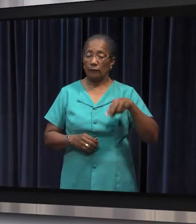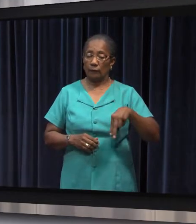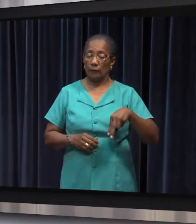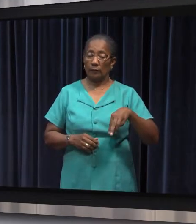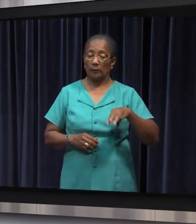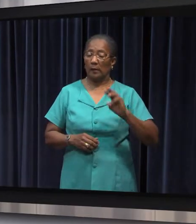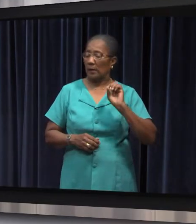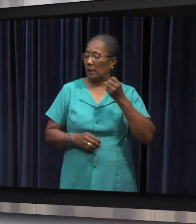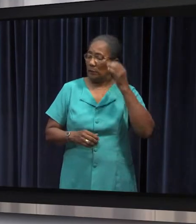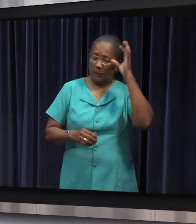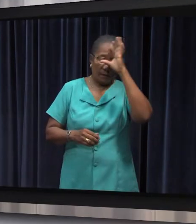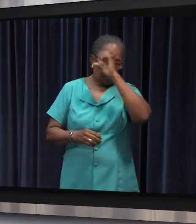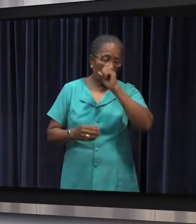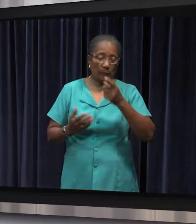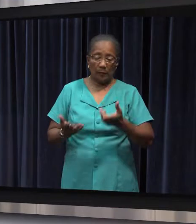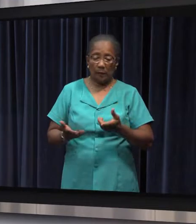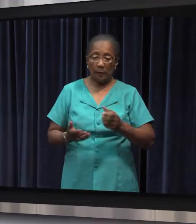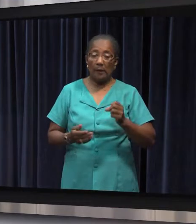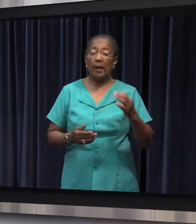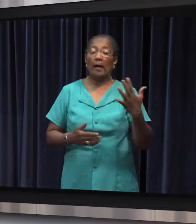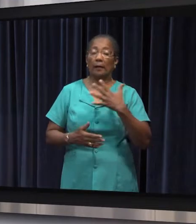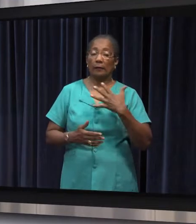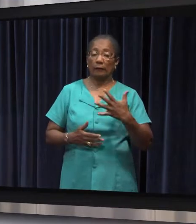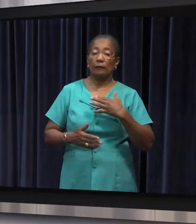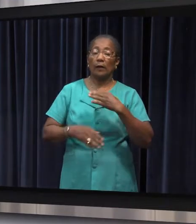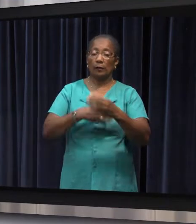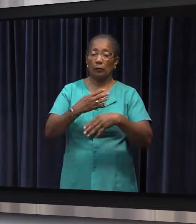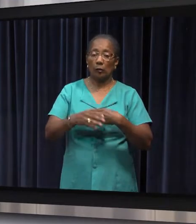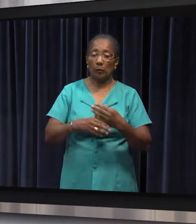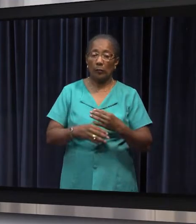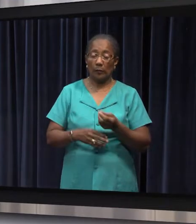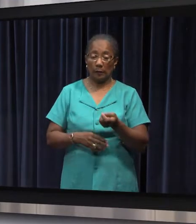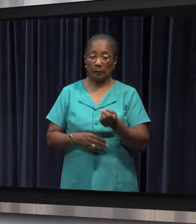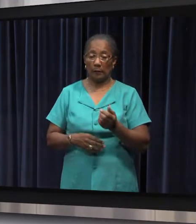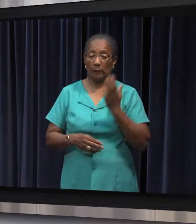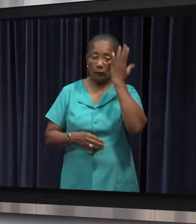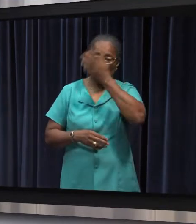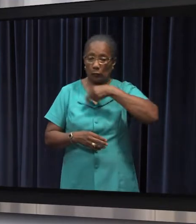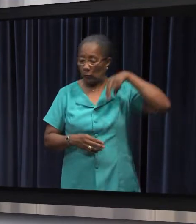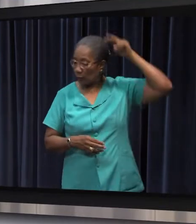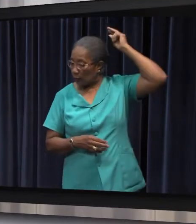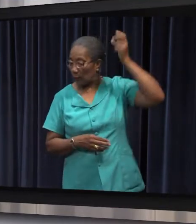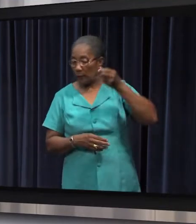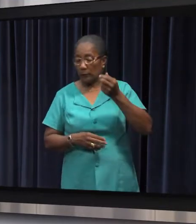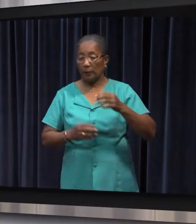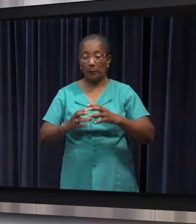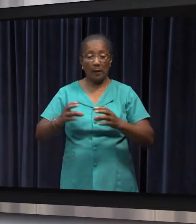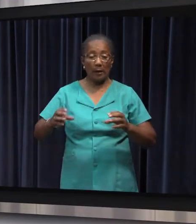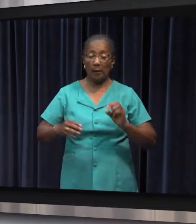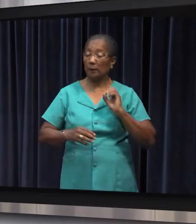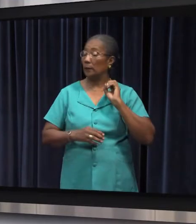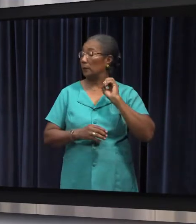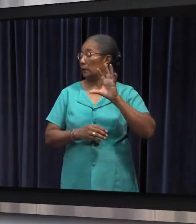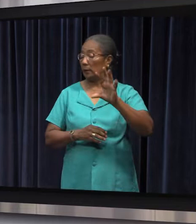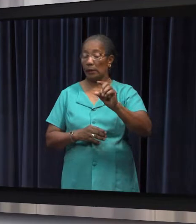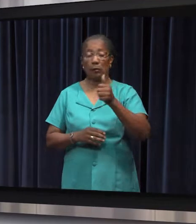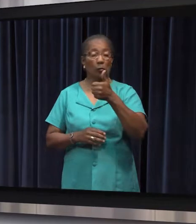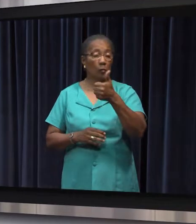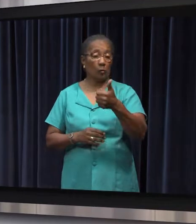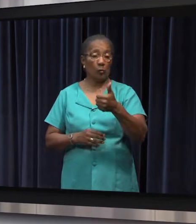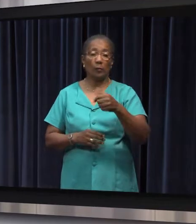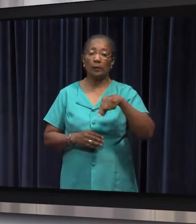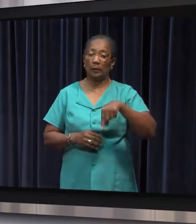happens often that funds from Surinamese banks do not end up on the place of destination, it may